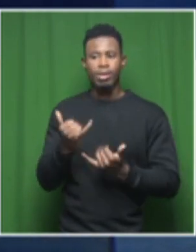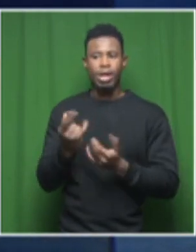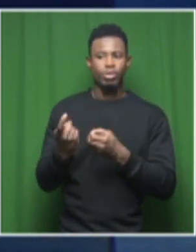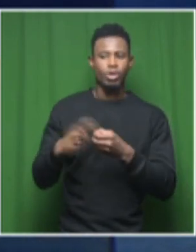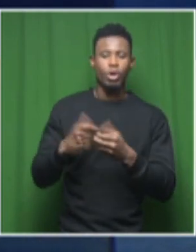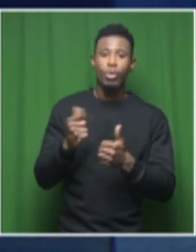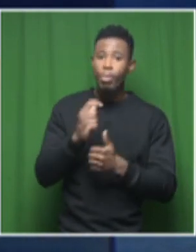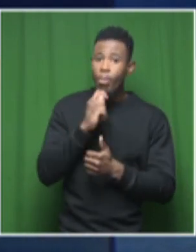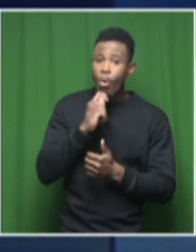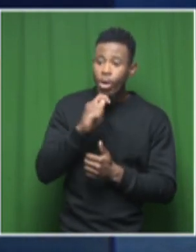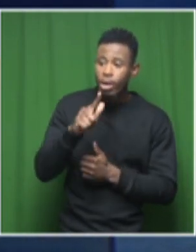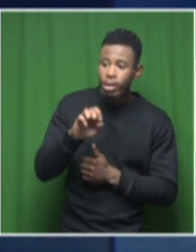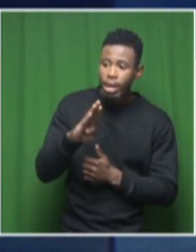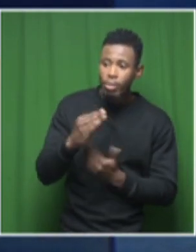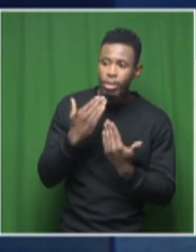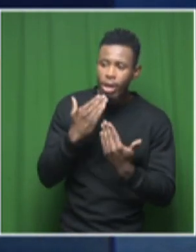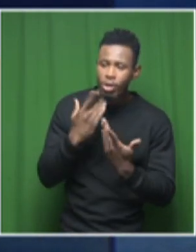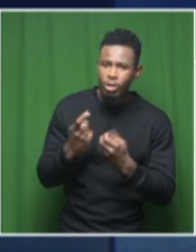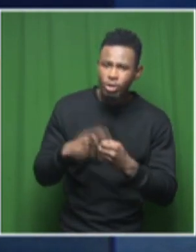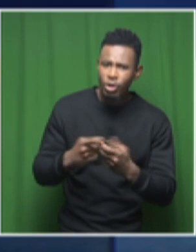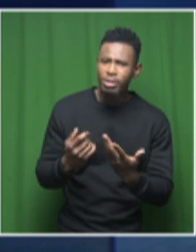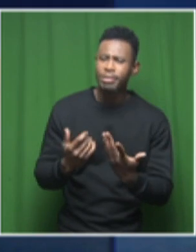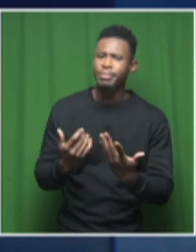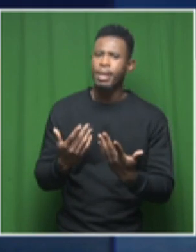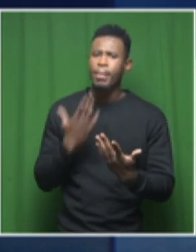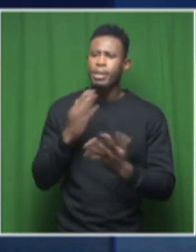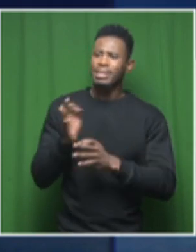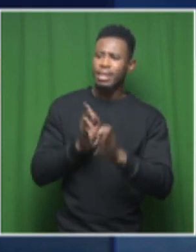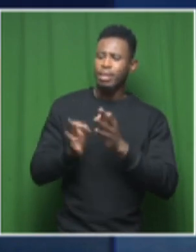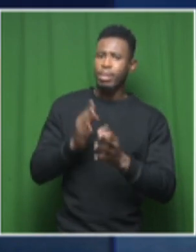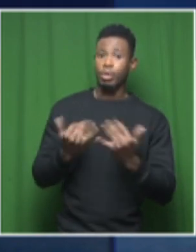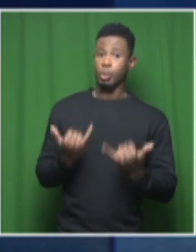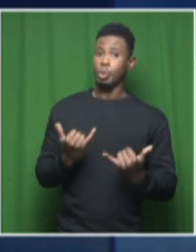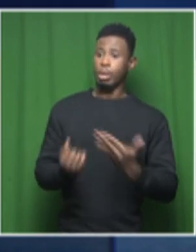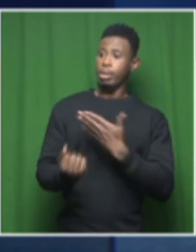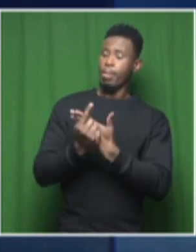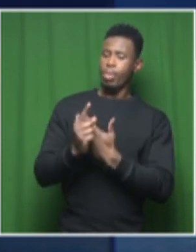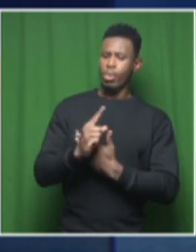morning to you, Lebohang. Thank you so much for joining us. Just take us through what's happening today.